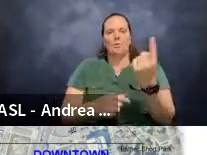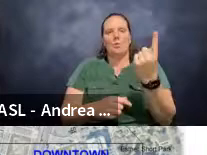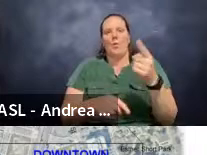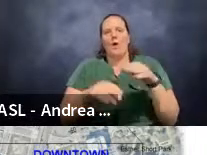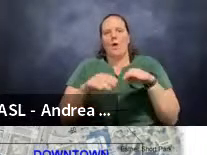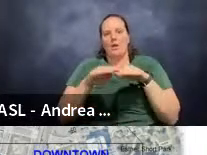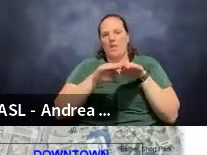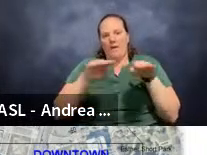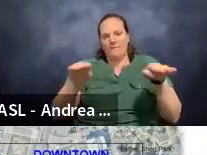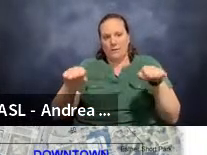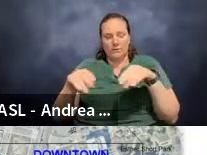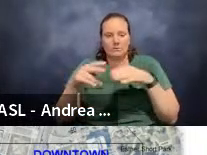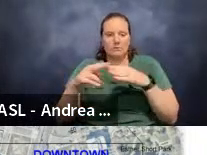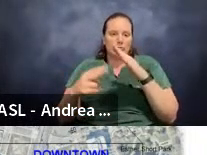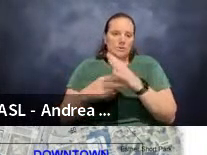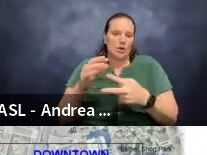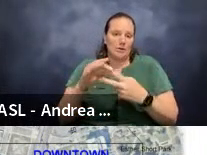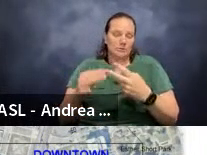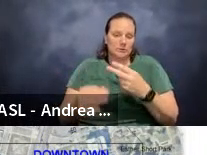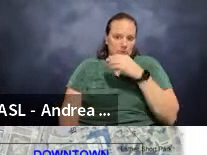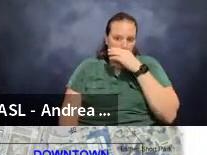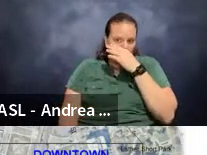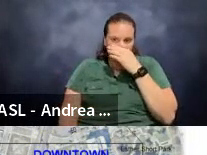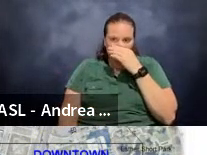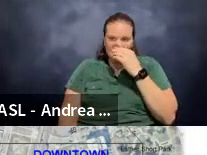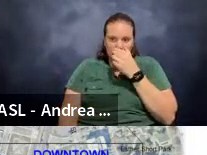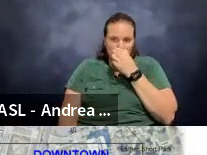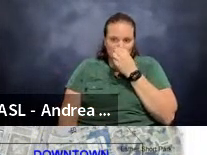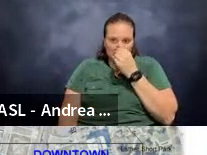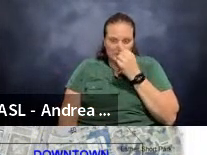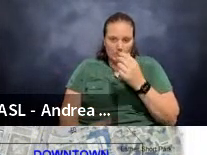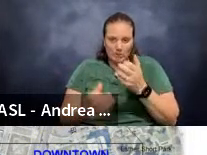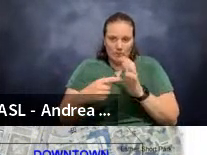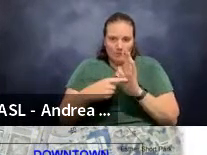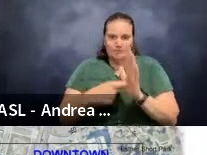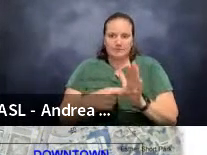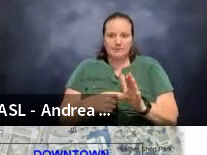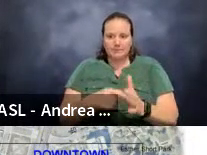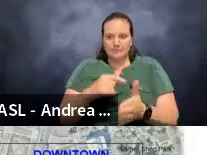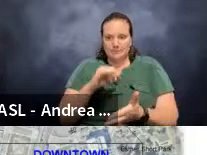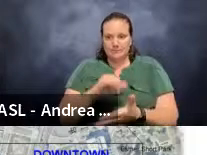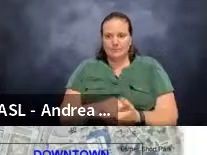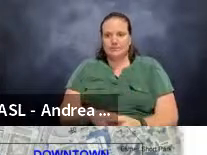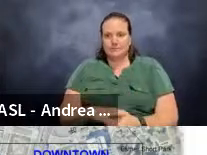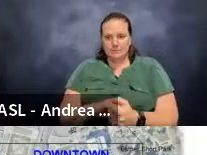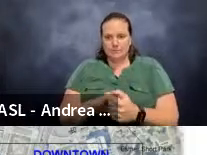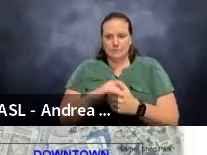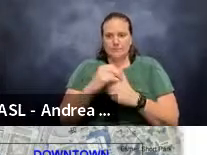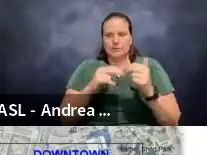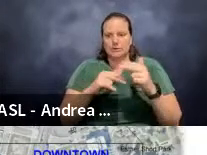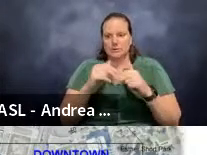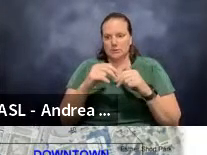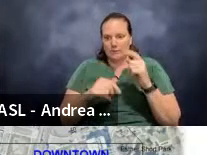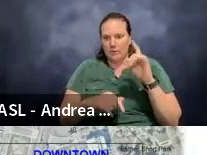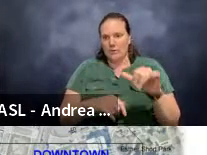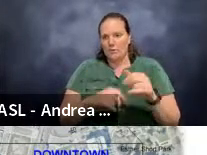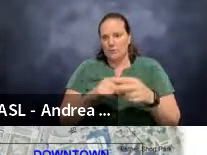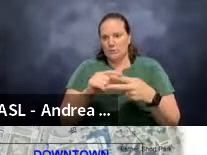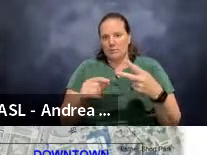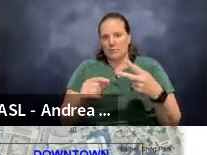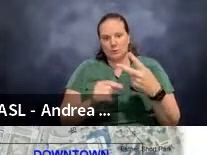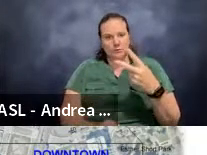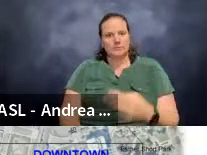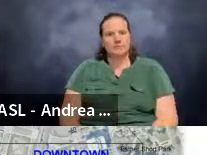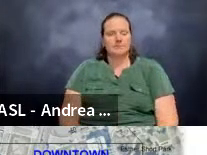option. And so we wanted to reflect those facilities for both those options.